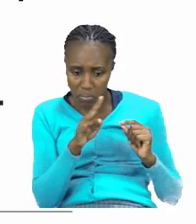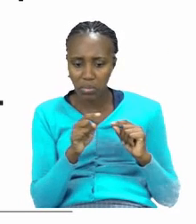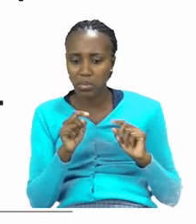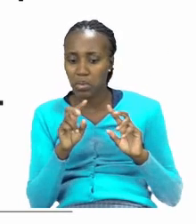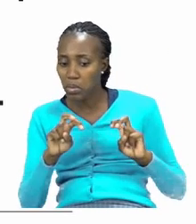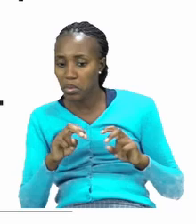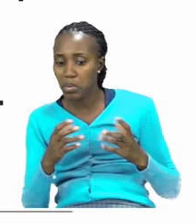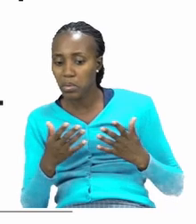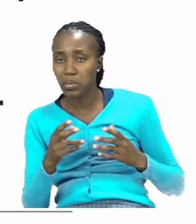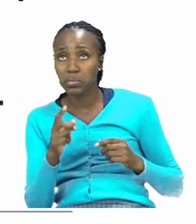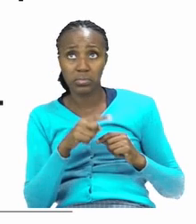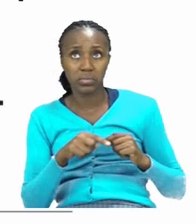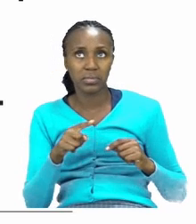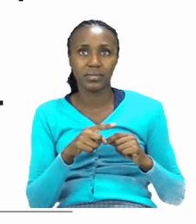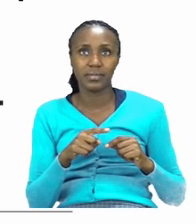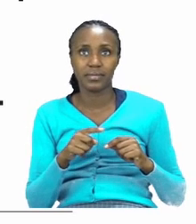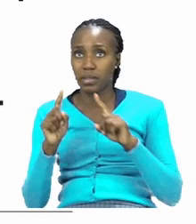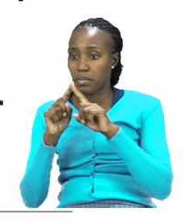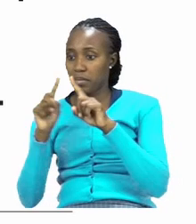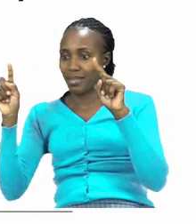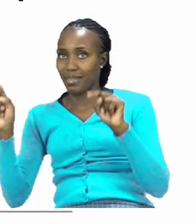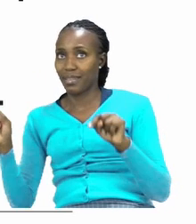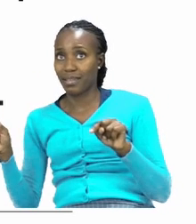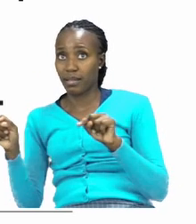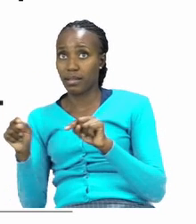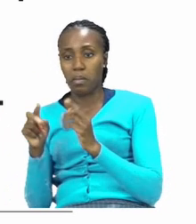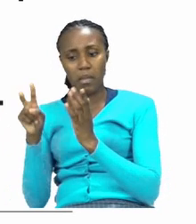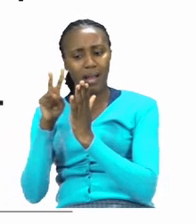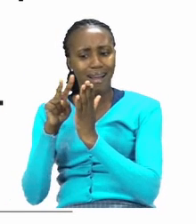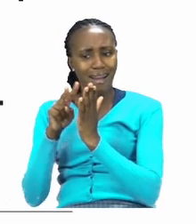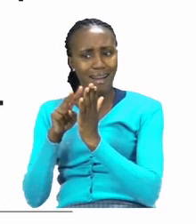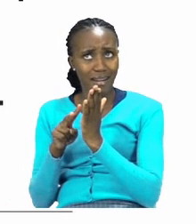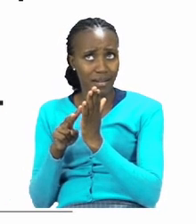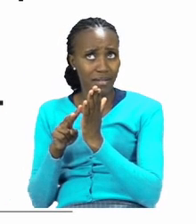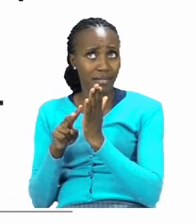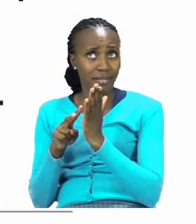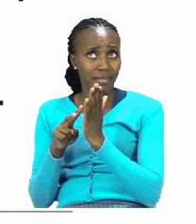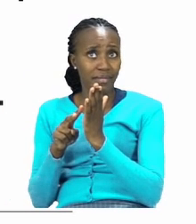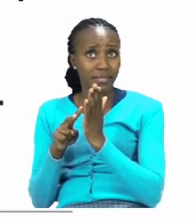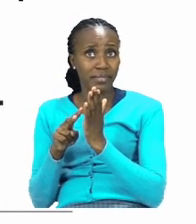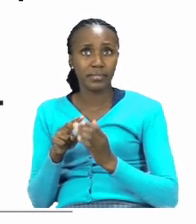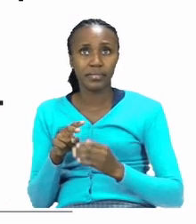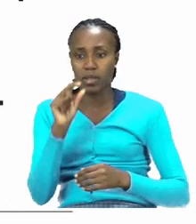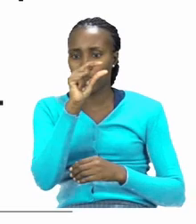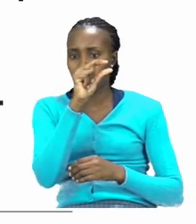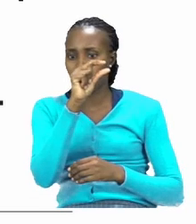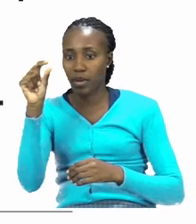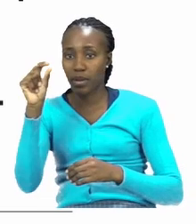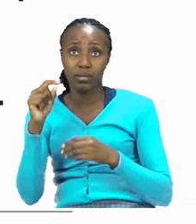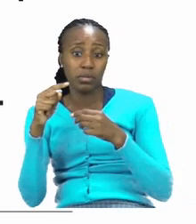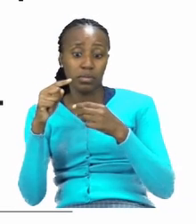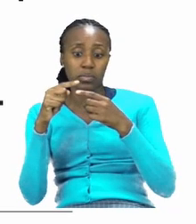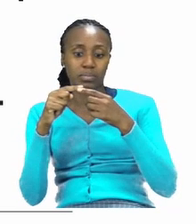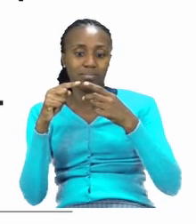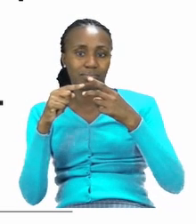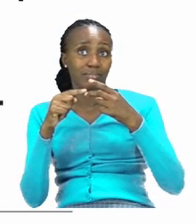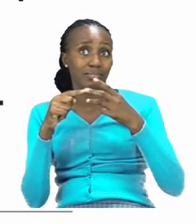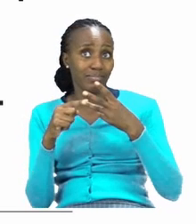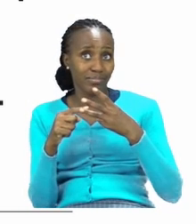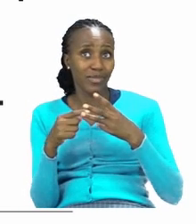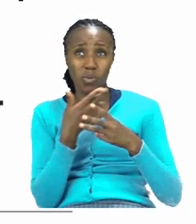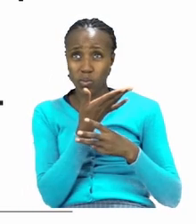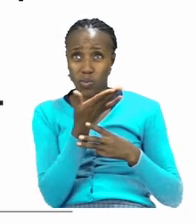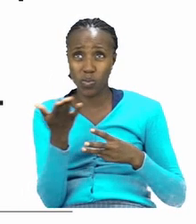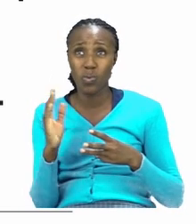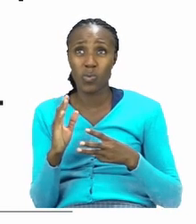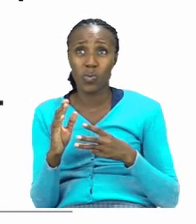After that, you're going to read each sentence. Now, the sentences all have a sight word.